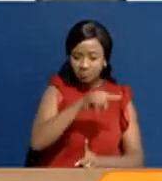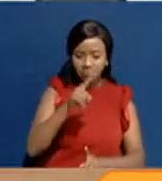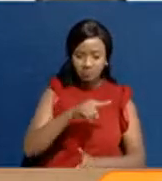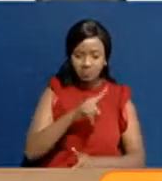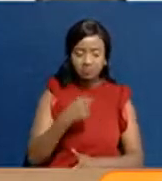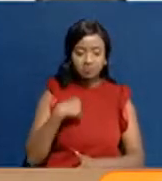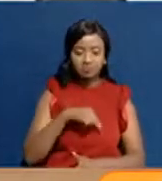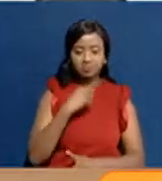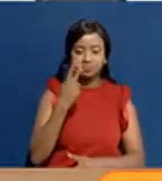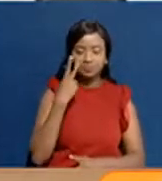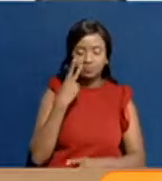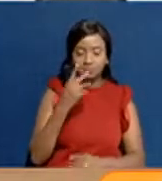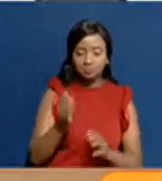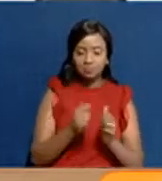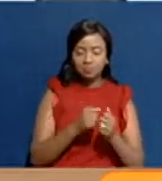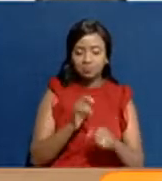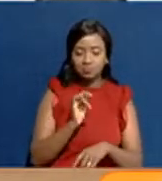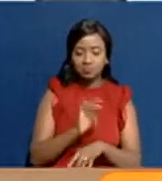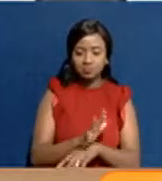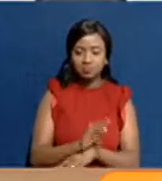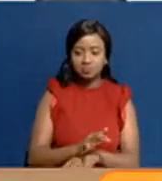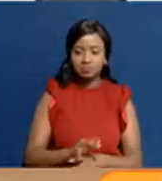time we had not lost a cent yet.